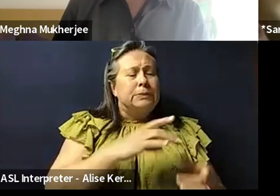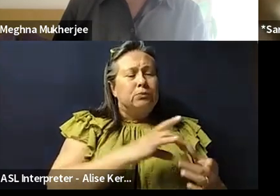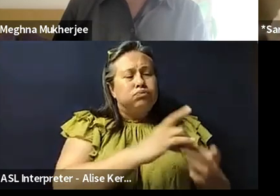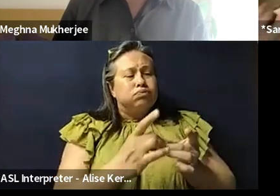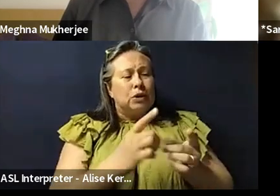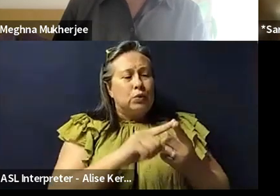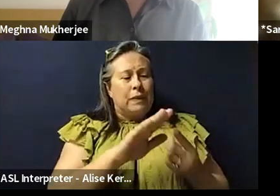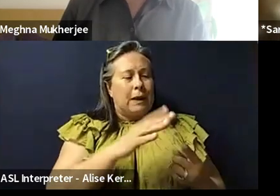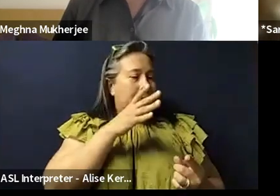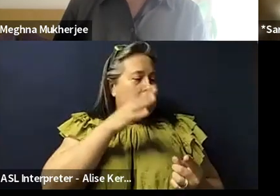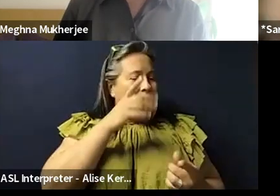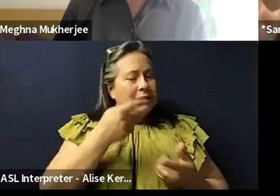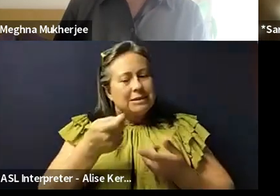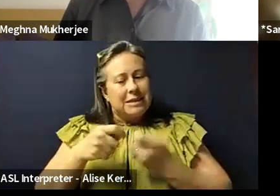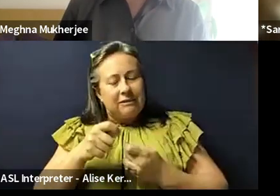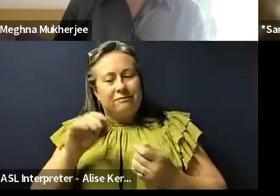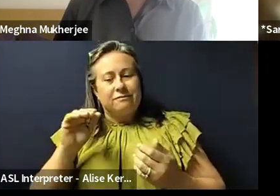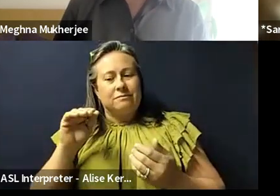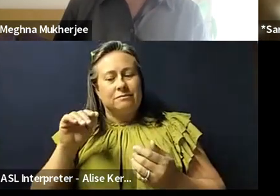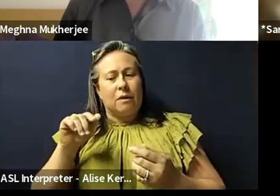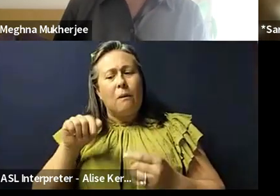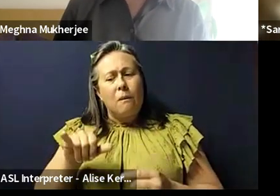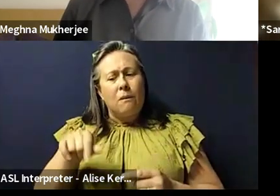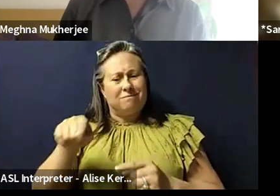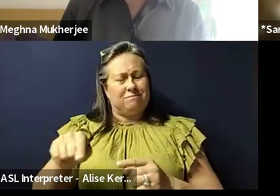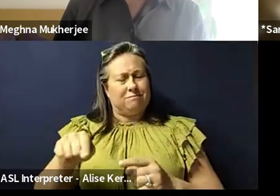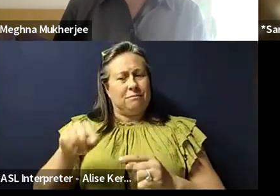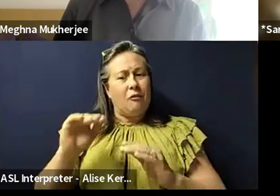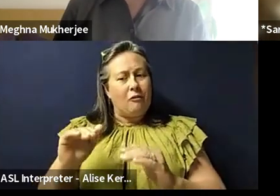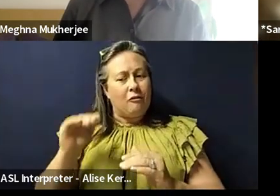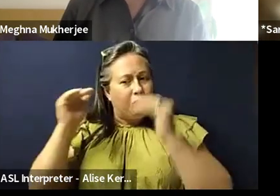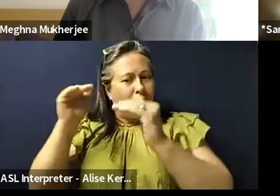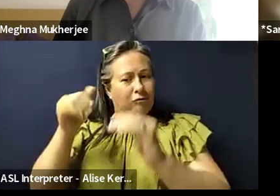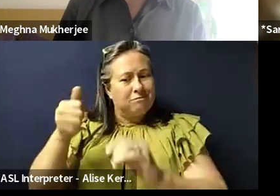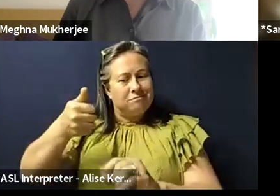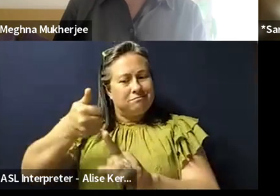parents rather than as adult individuals who are sort of speaking for themselves.